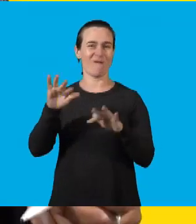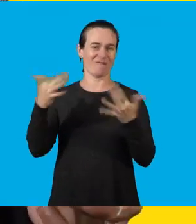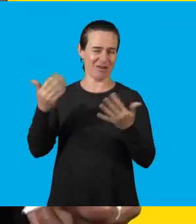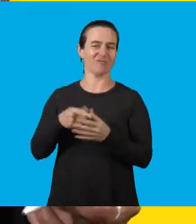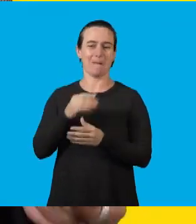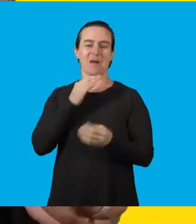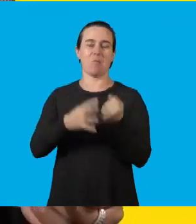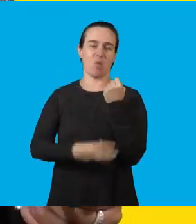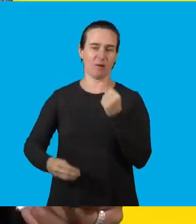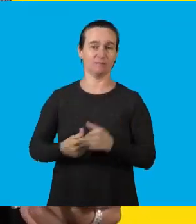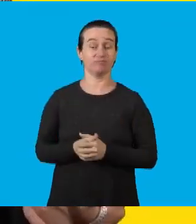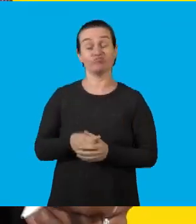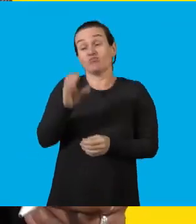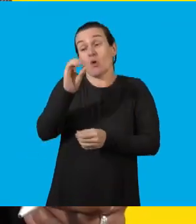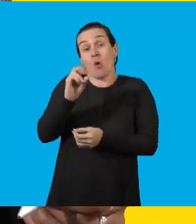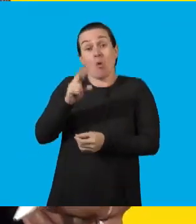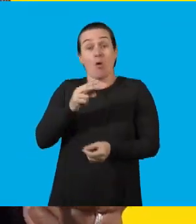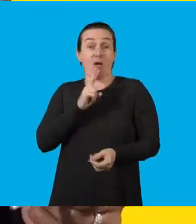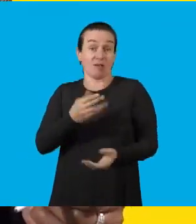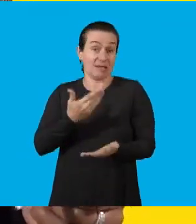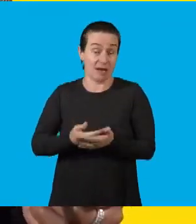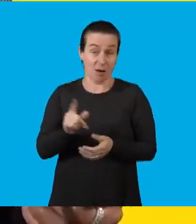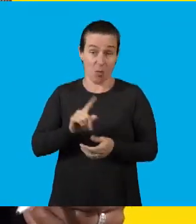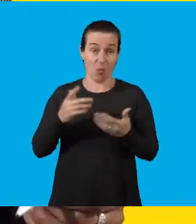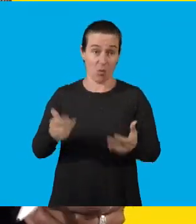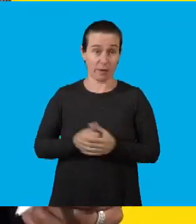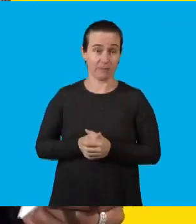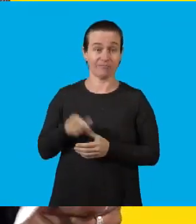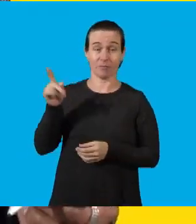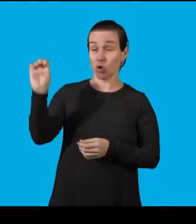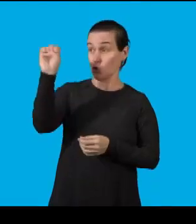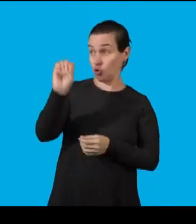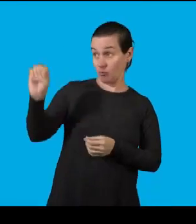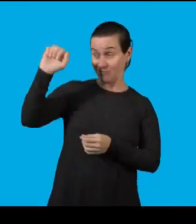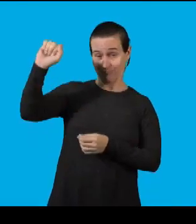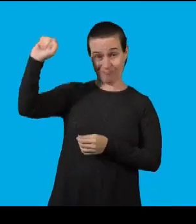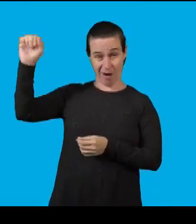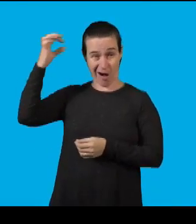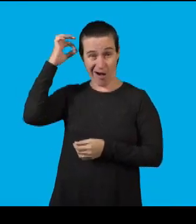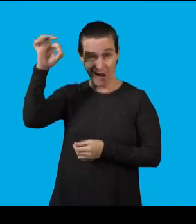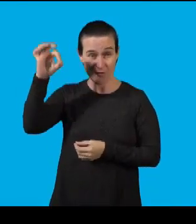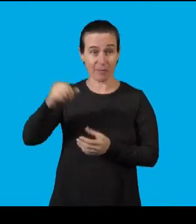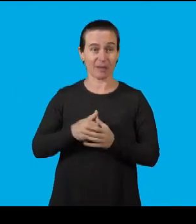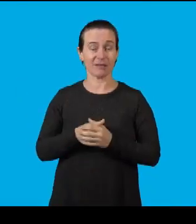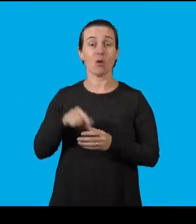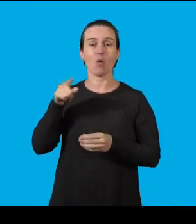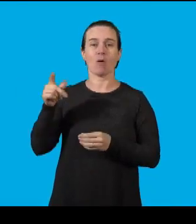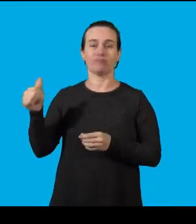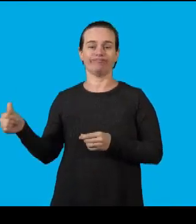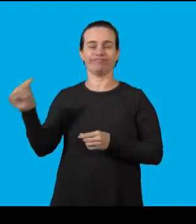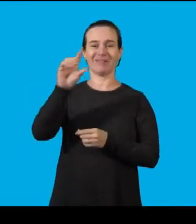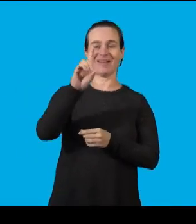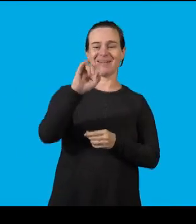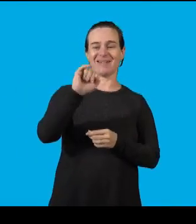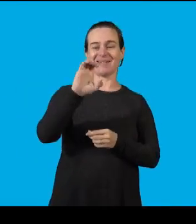Or another possible response that you could give there is European governments would turn